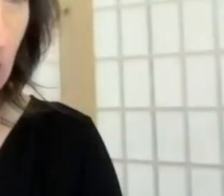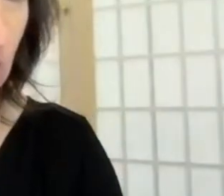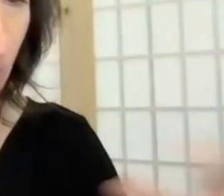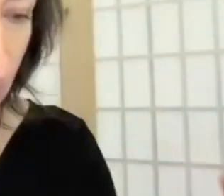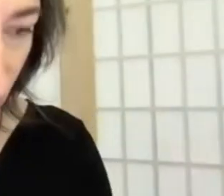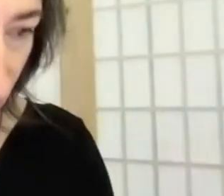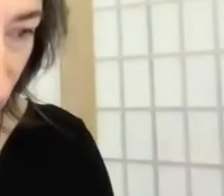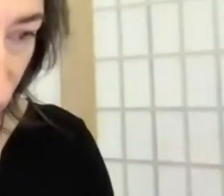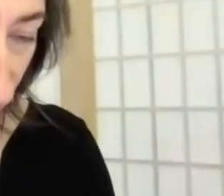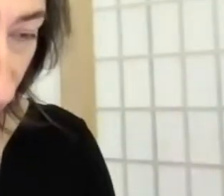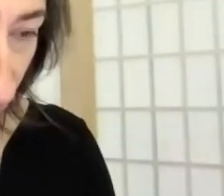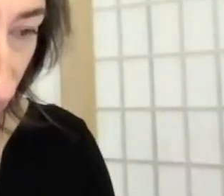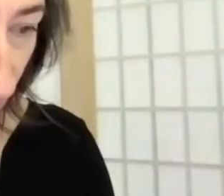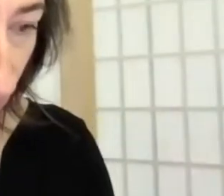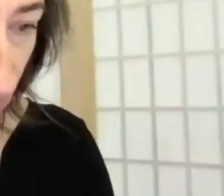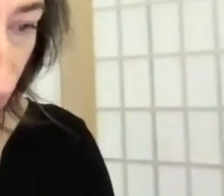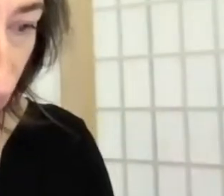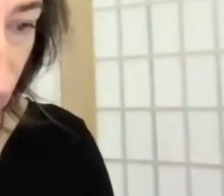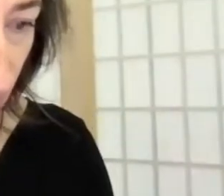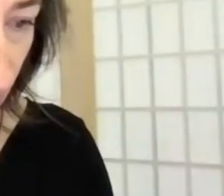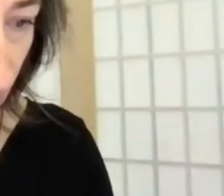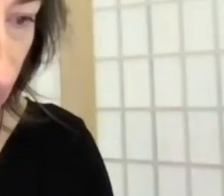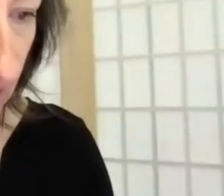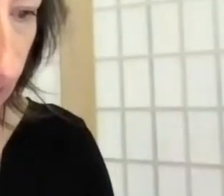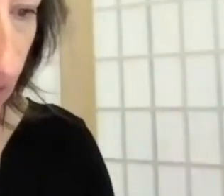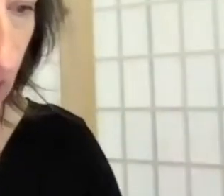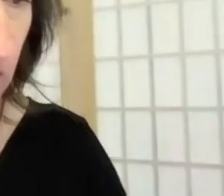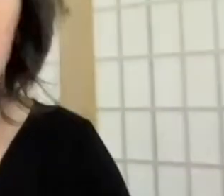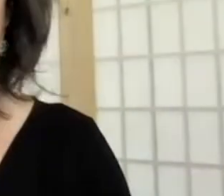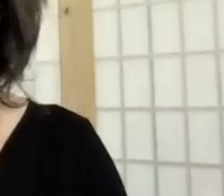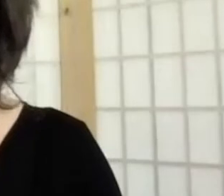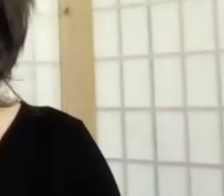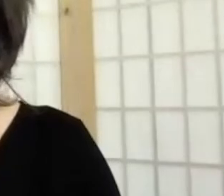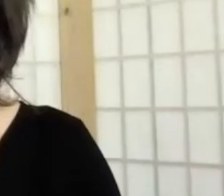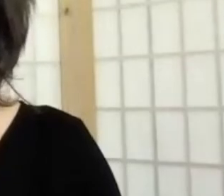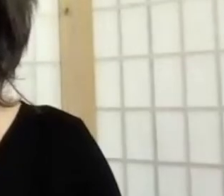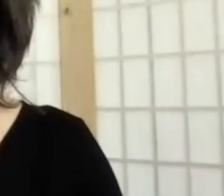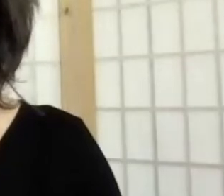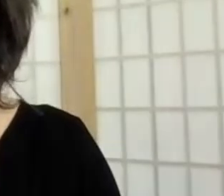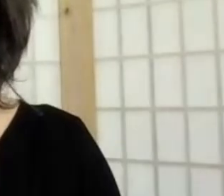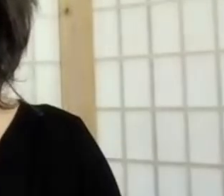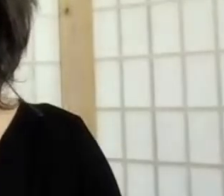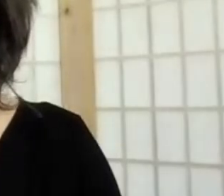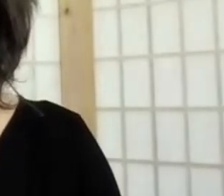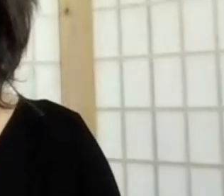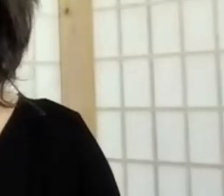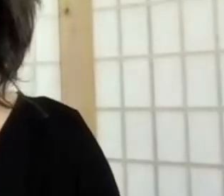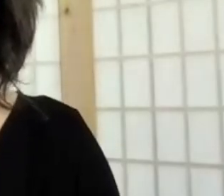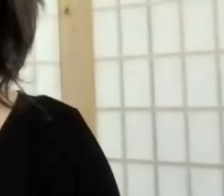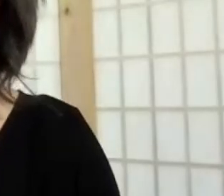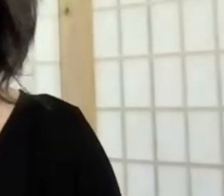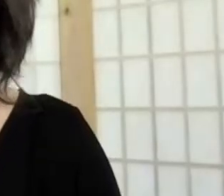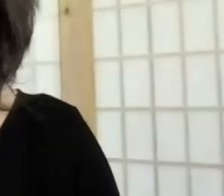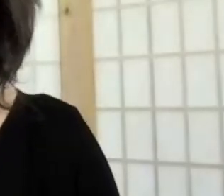measures across organizational silos and work together to see if our collective efforts are leading us towards those outcomes? So in a